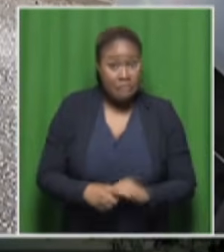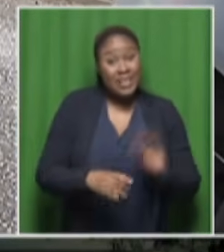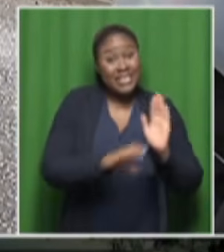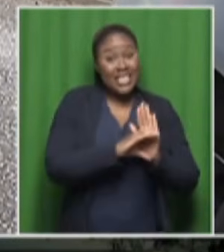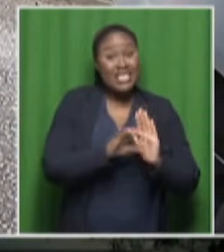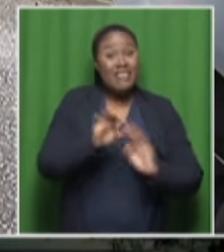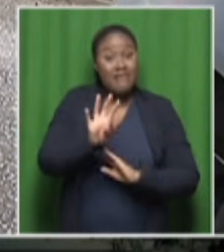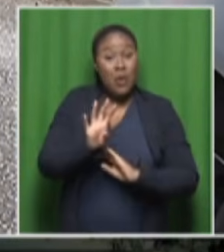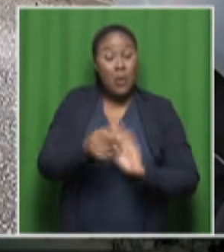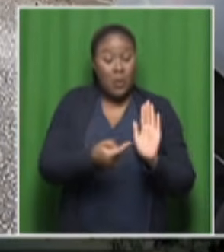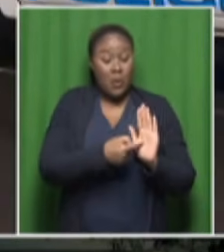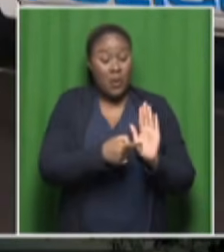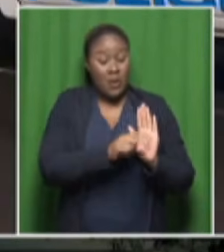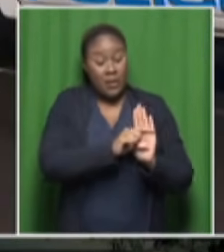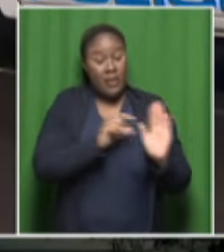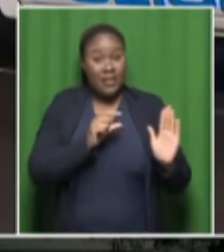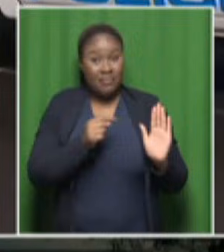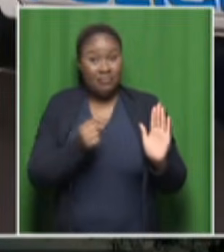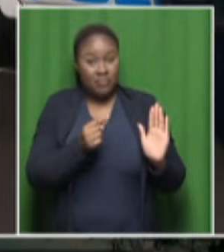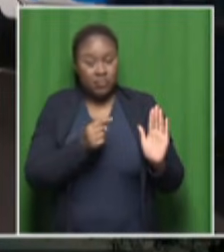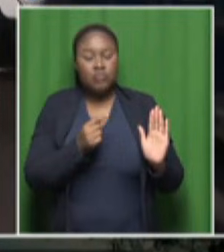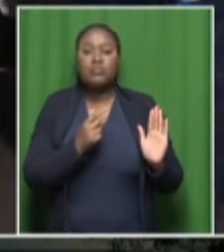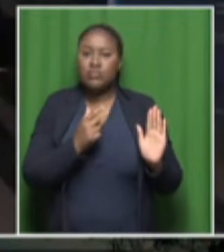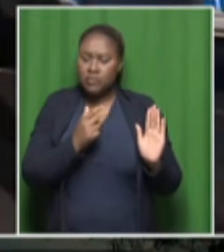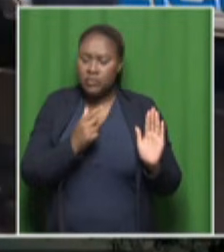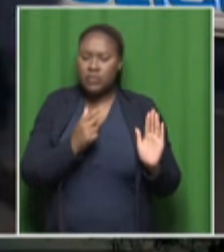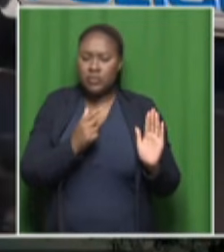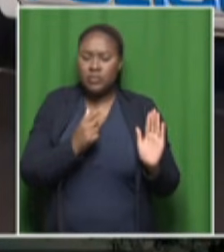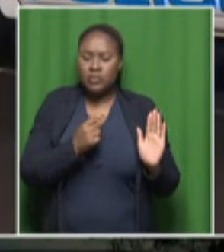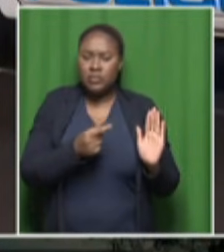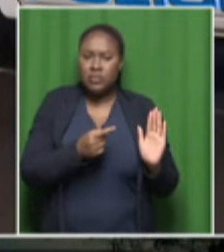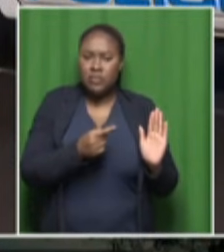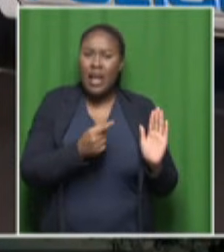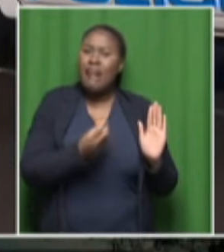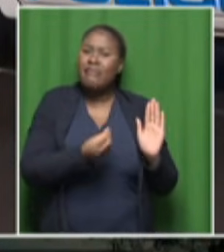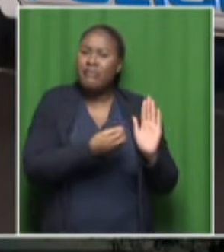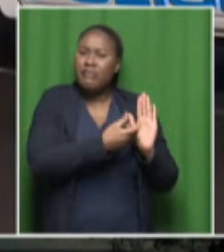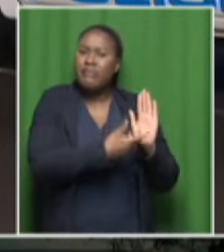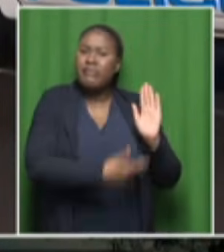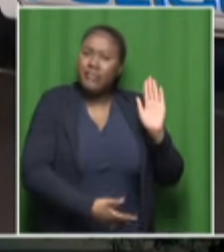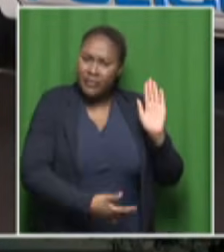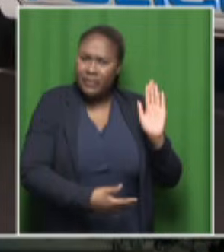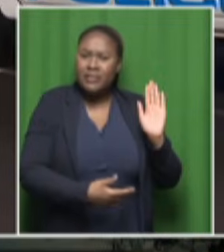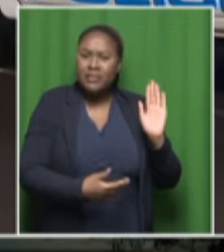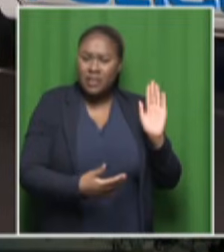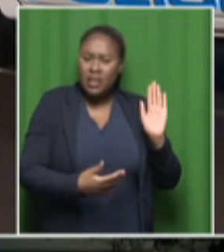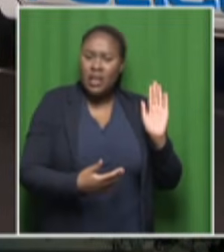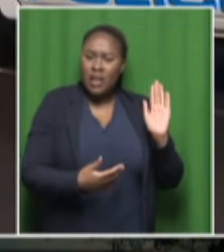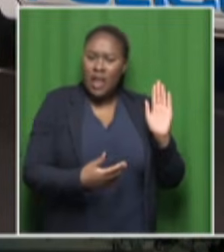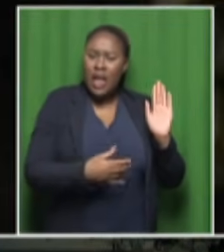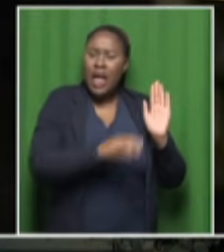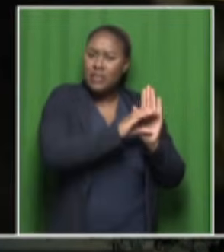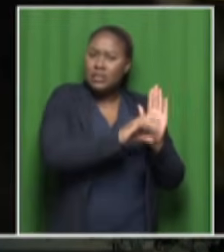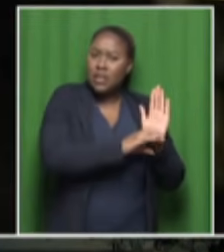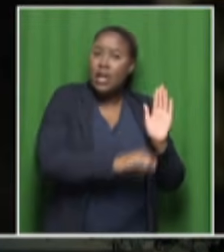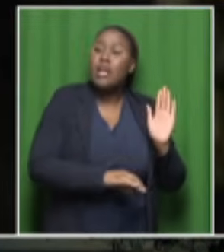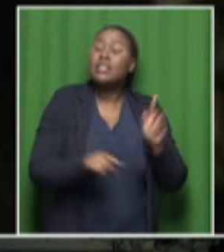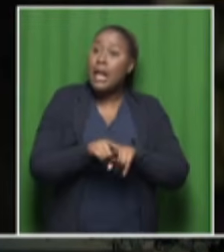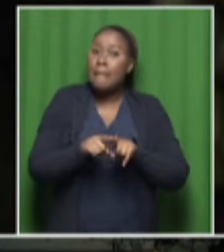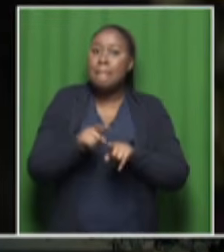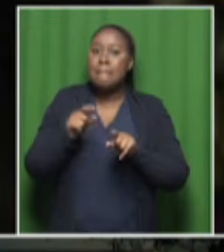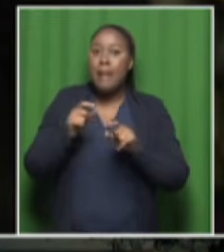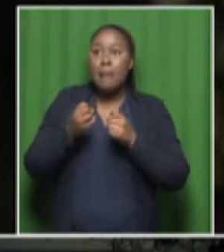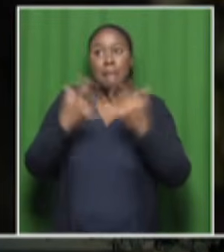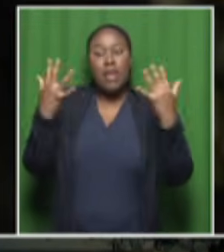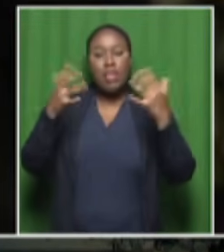that particular piece of legislation, and we have seen pockets of success. There's other high-known and high-flying gangsters that have been brought down, but